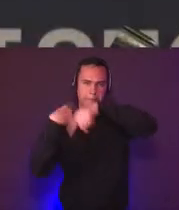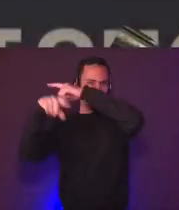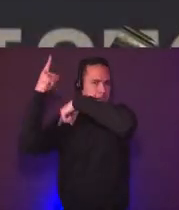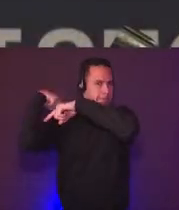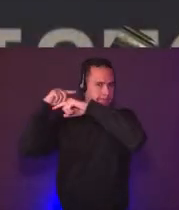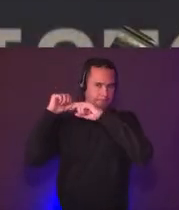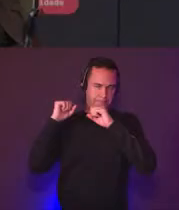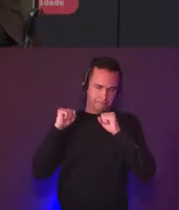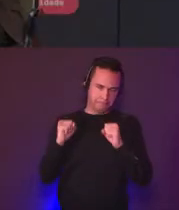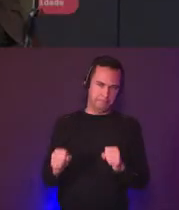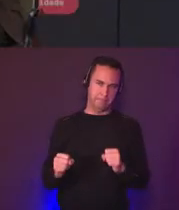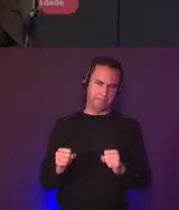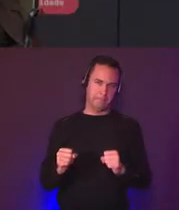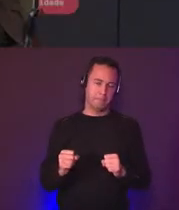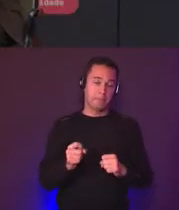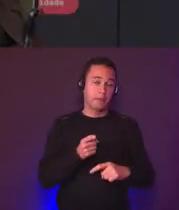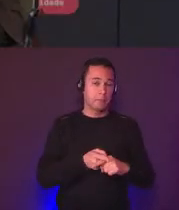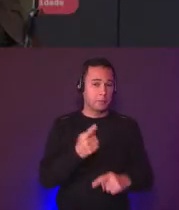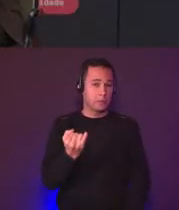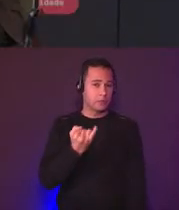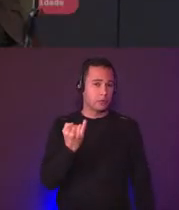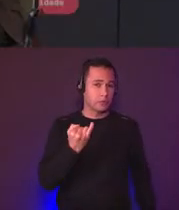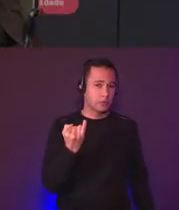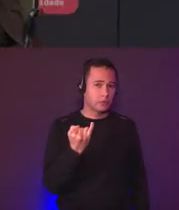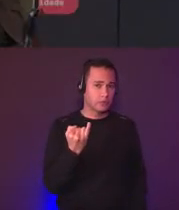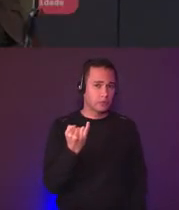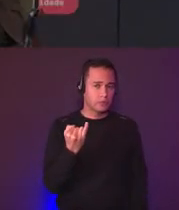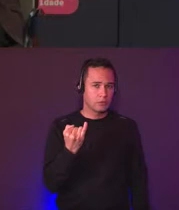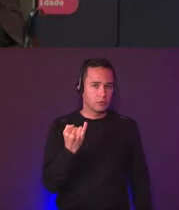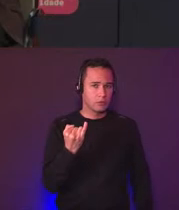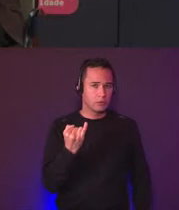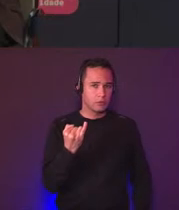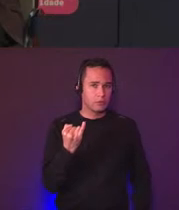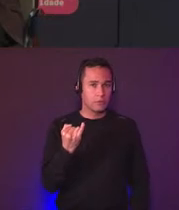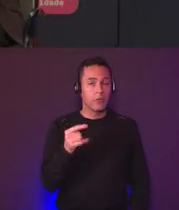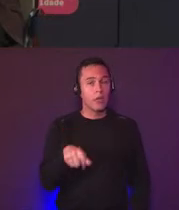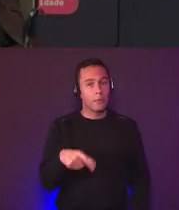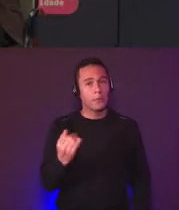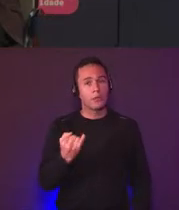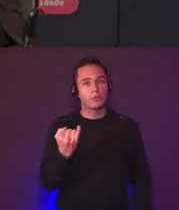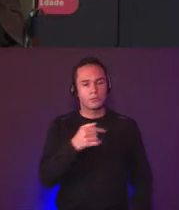thought that was really important for positive self-esteem. And so